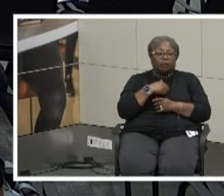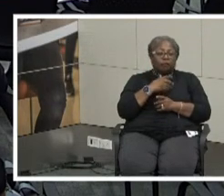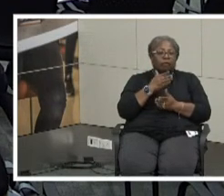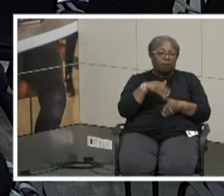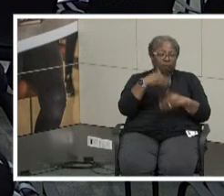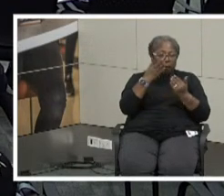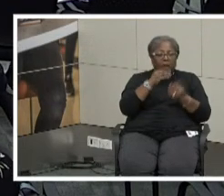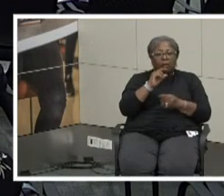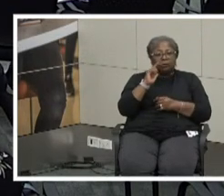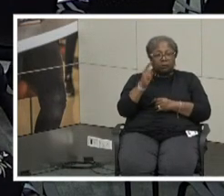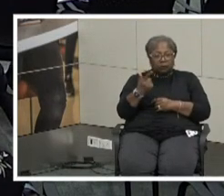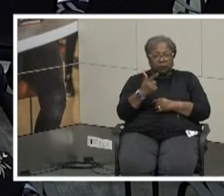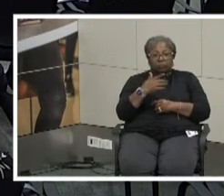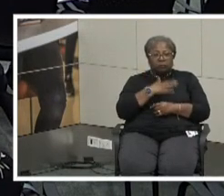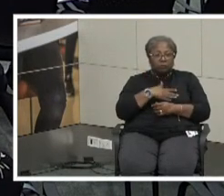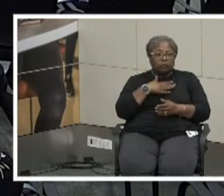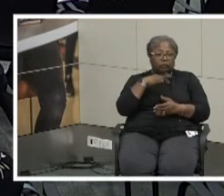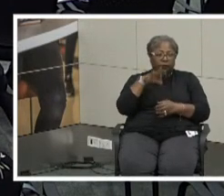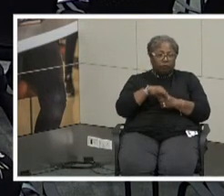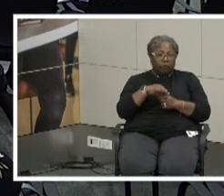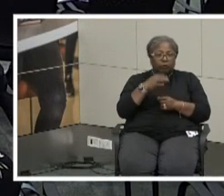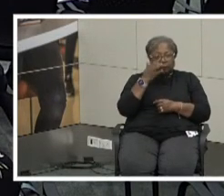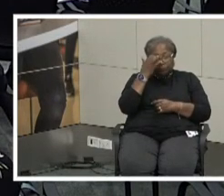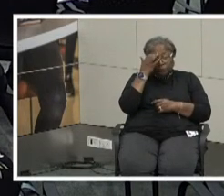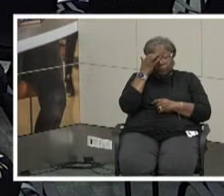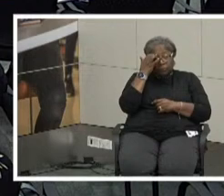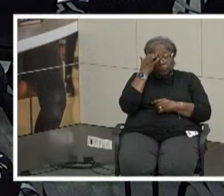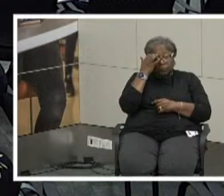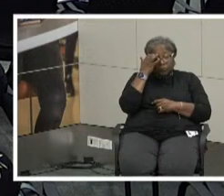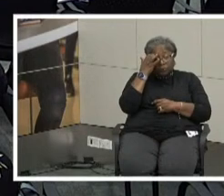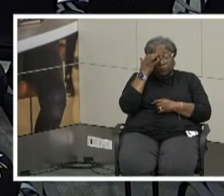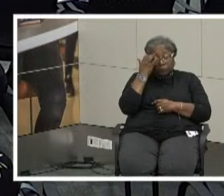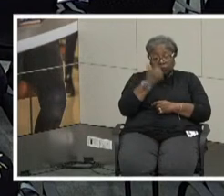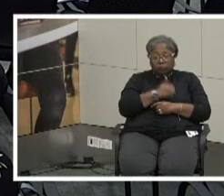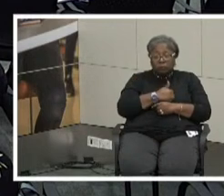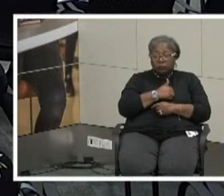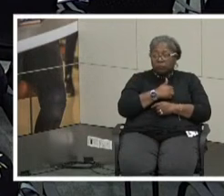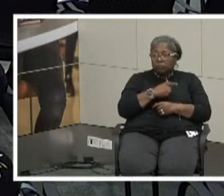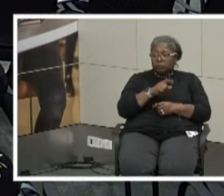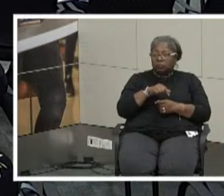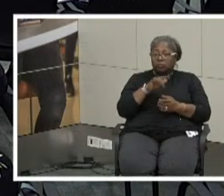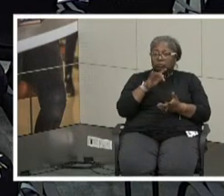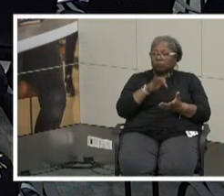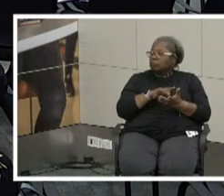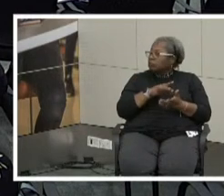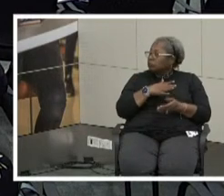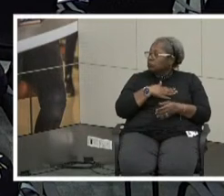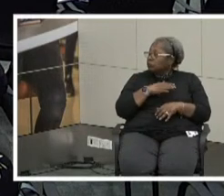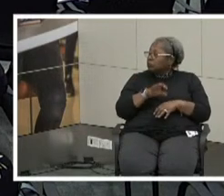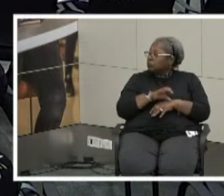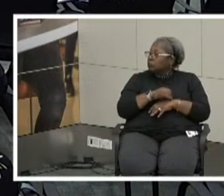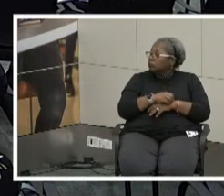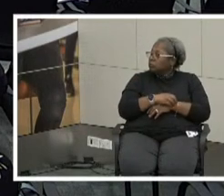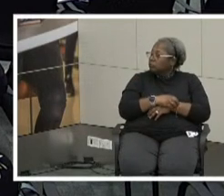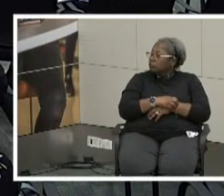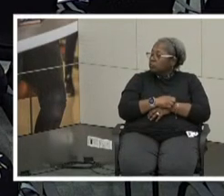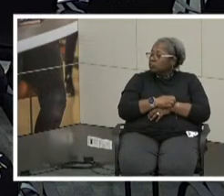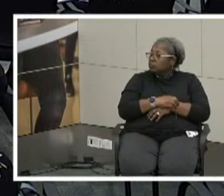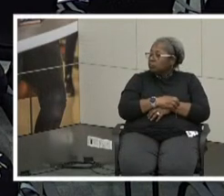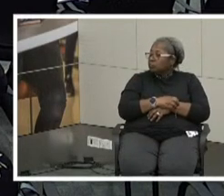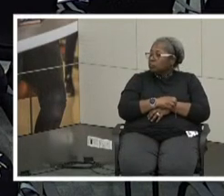Mendoza um please vote oh sorry you have to hit my computer to get it